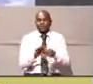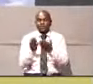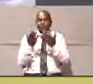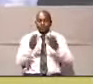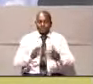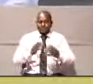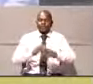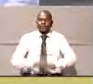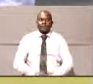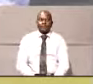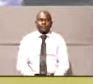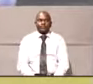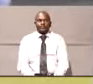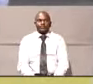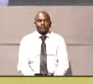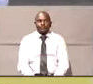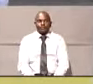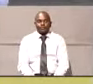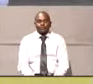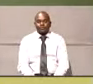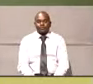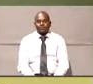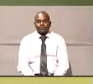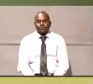Sennono, UBC News.